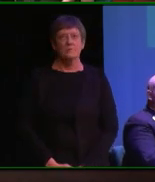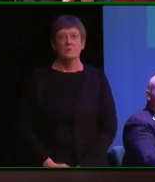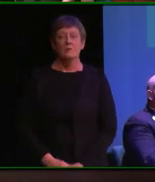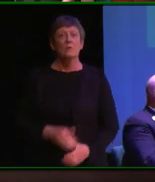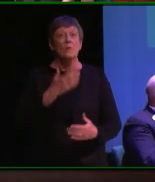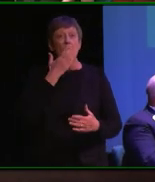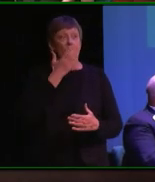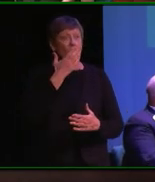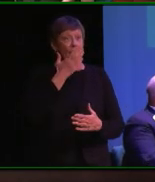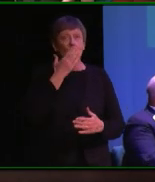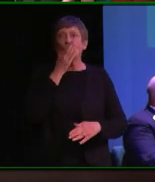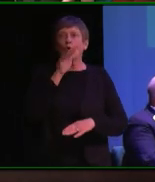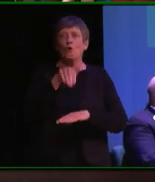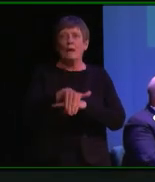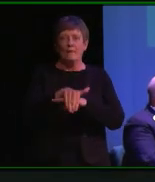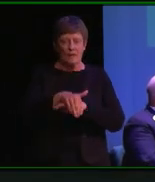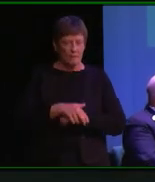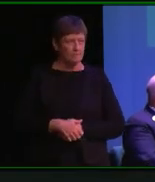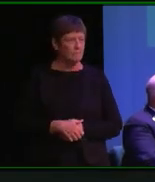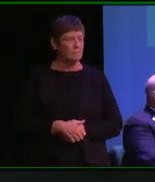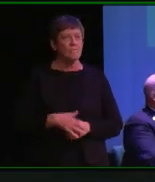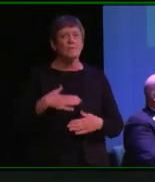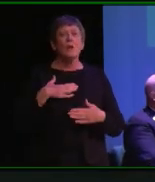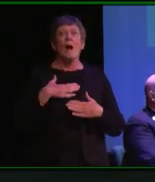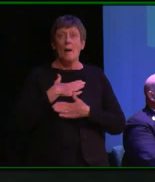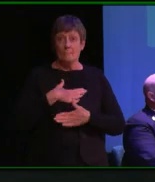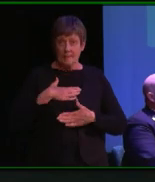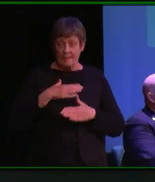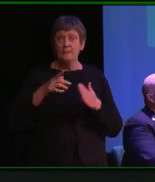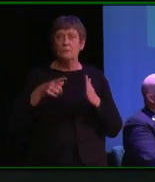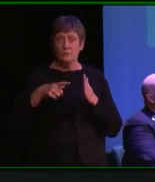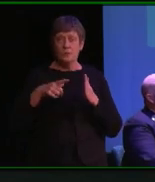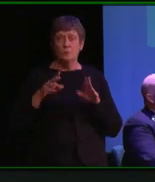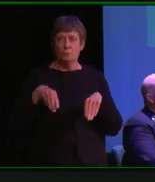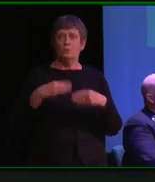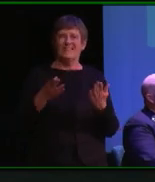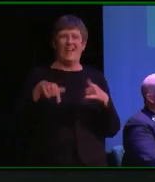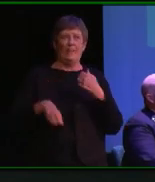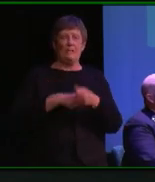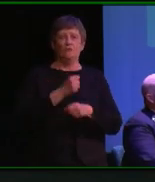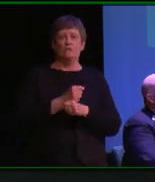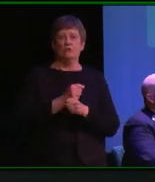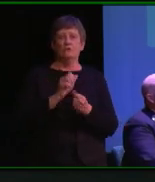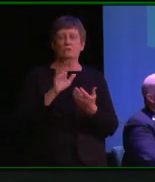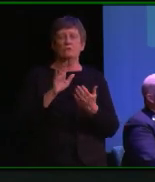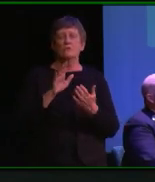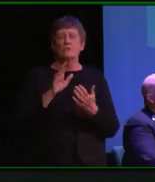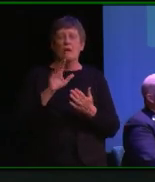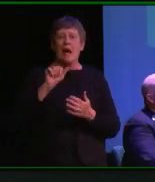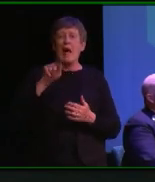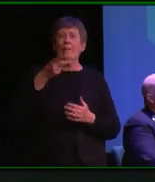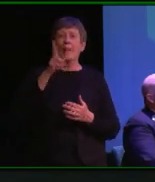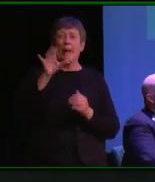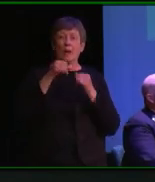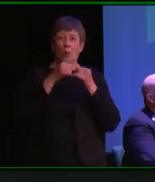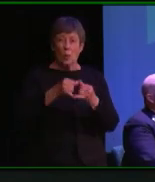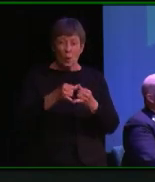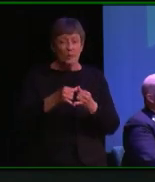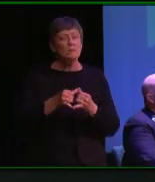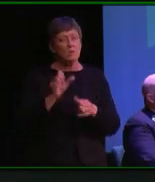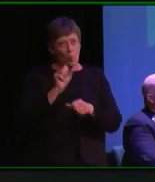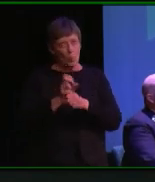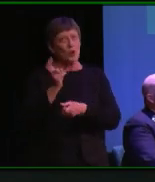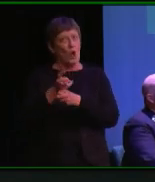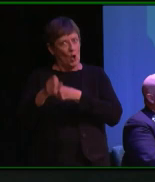Thank you, and good evening. I'm pleased to present this year's athletic awards. These students have been recognized for their hard work during their season and in the